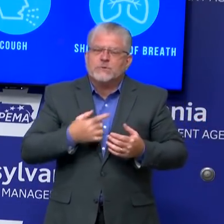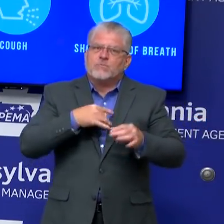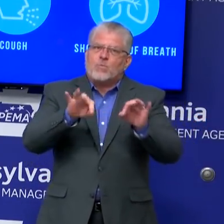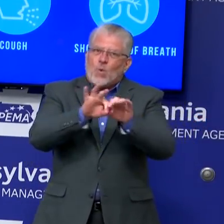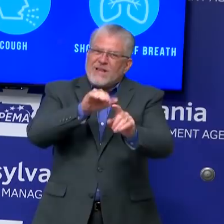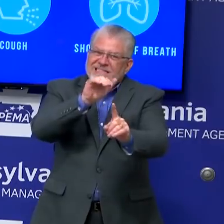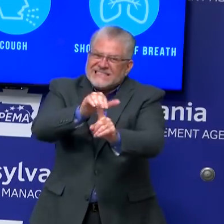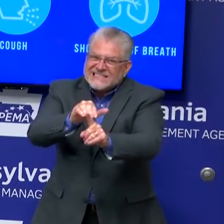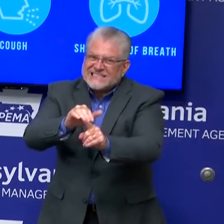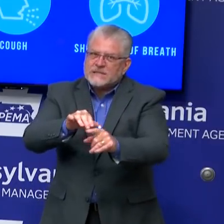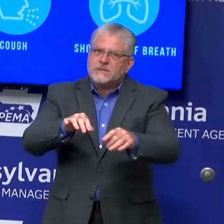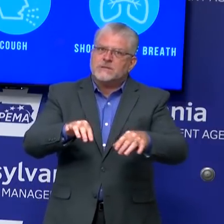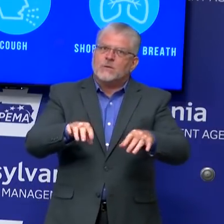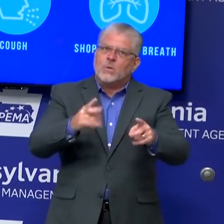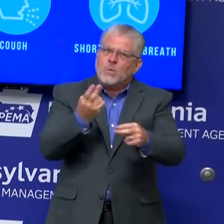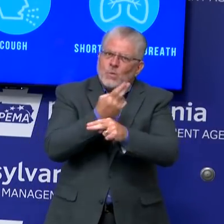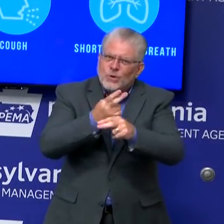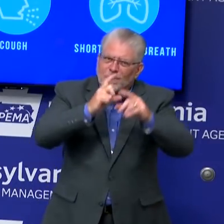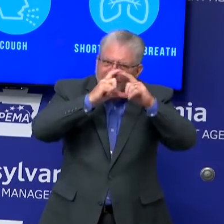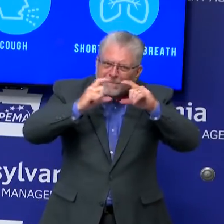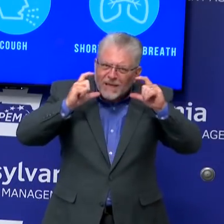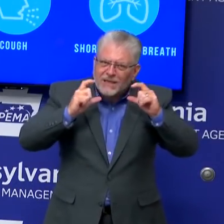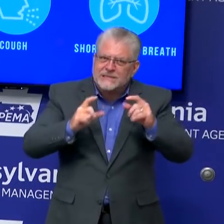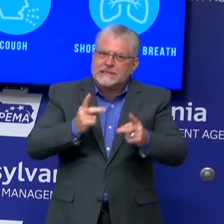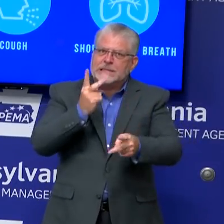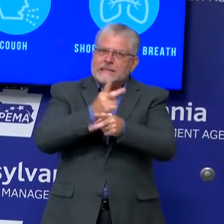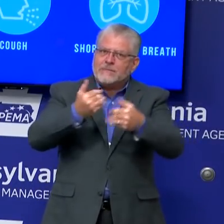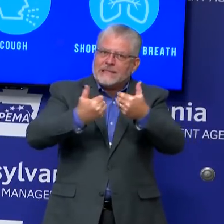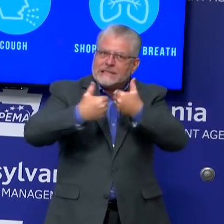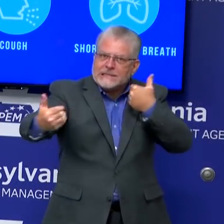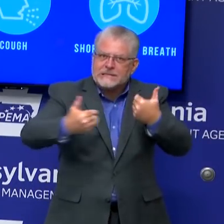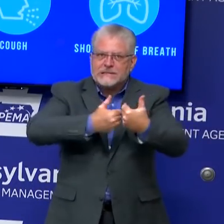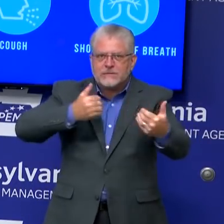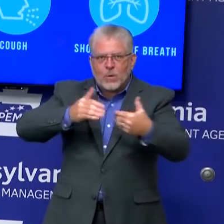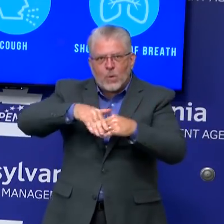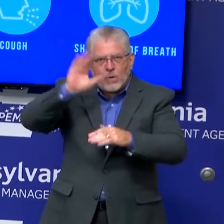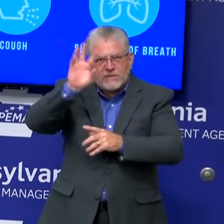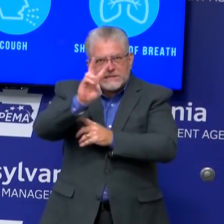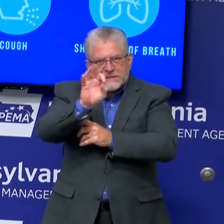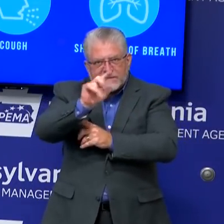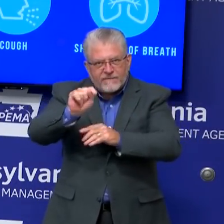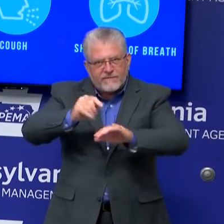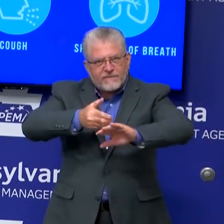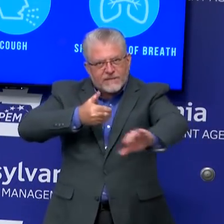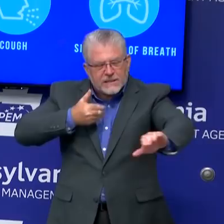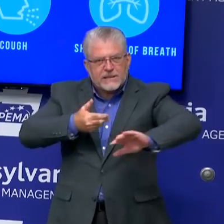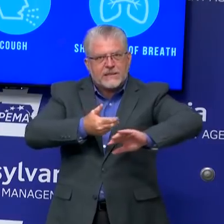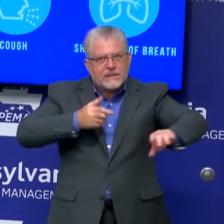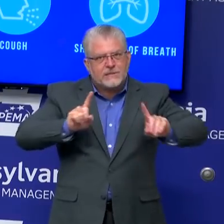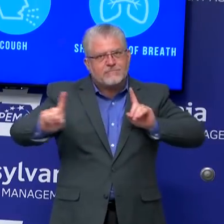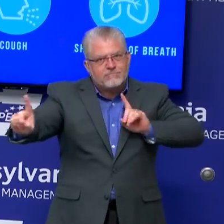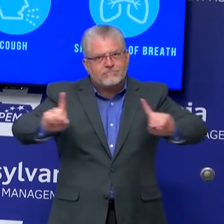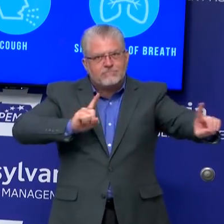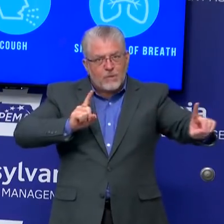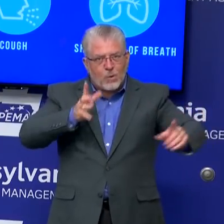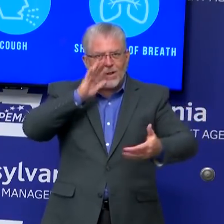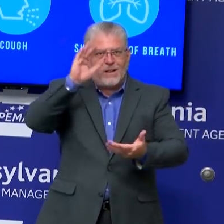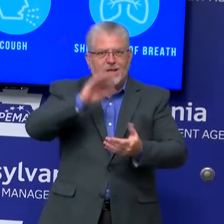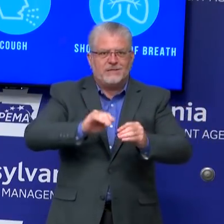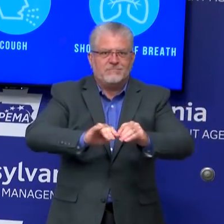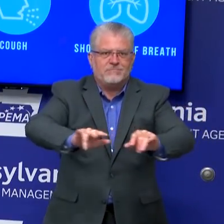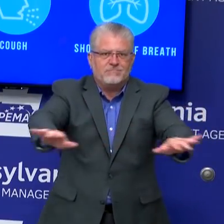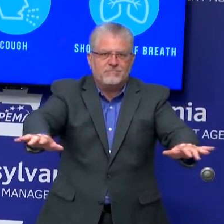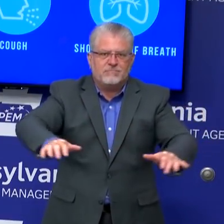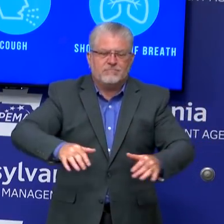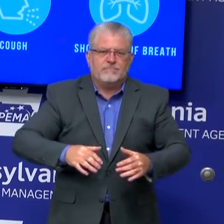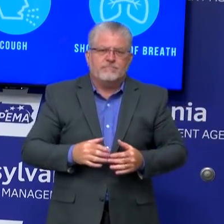social distancing, and successfully mitigating COVID-19. Pennsylvanians should consider that even with indoor dining limited